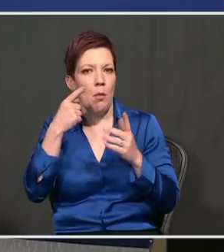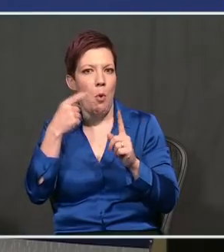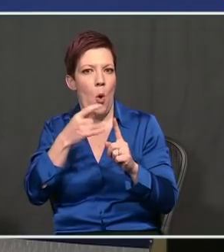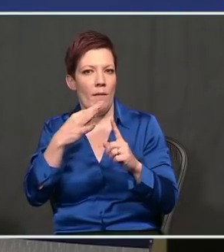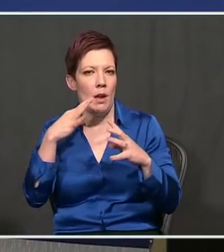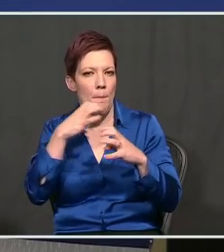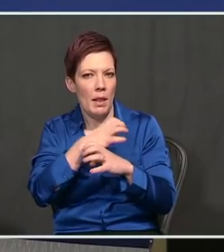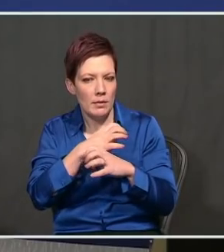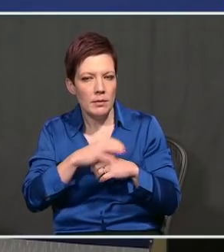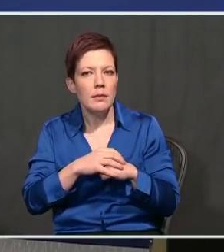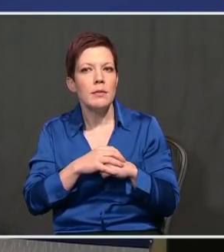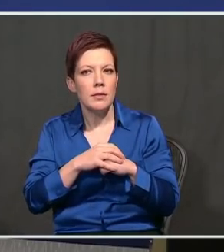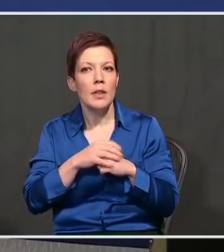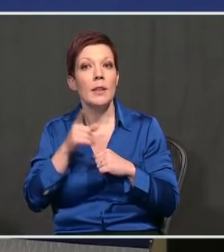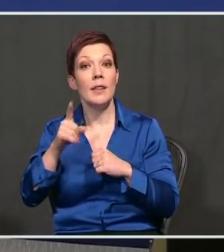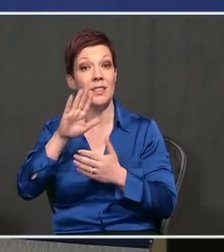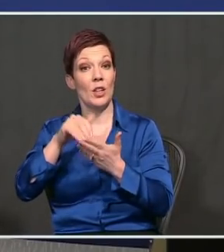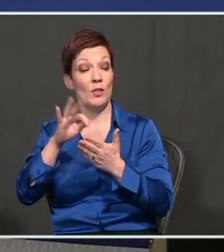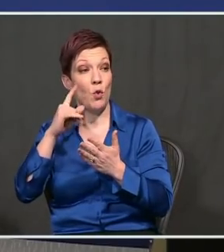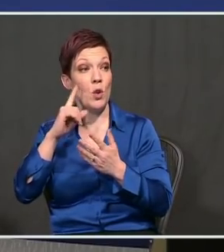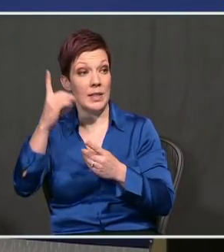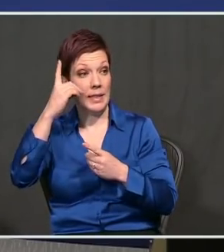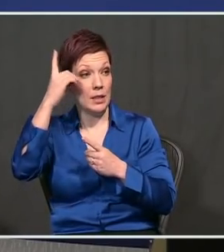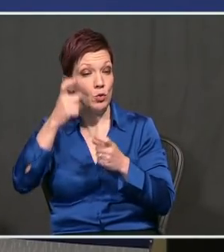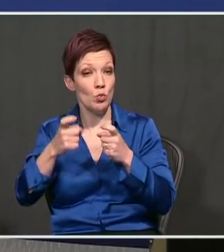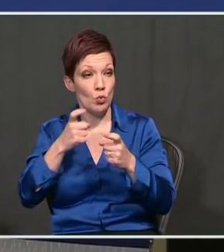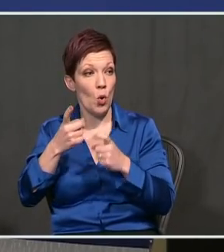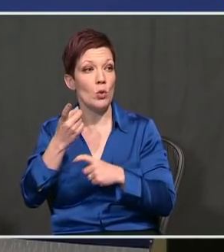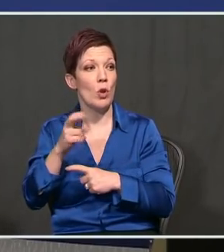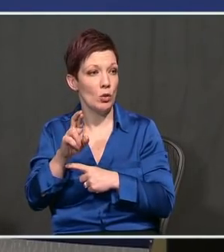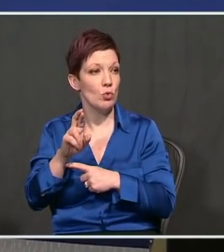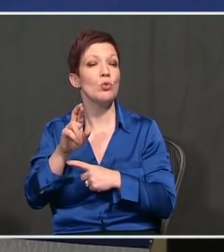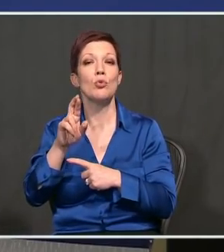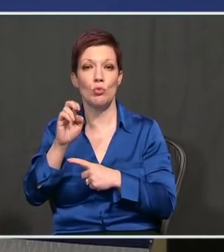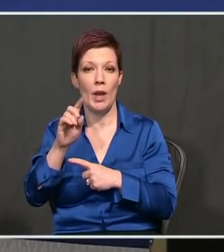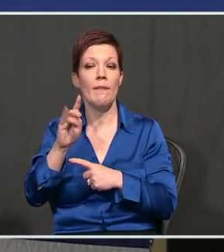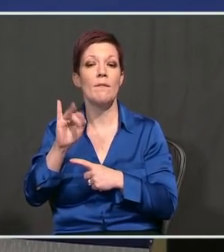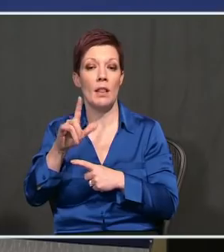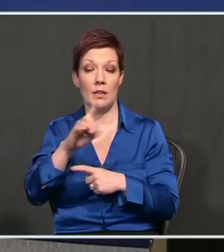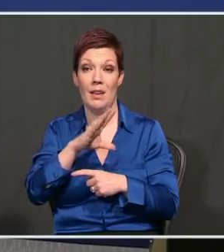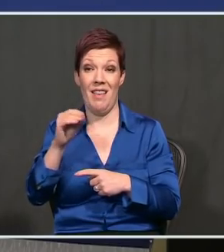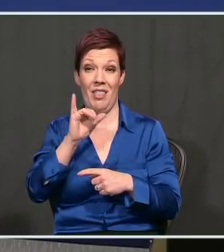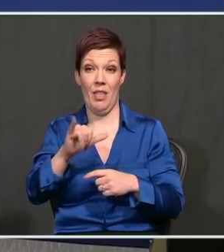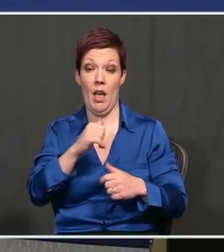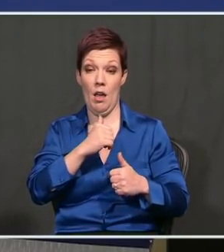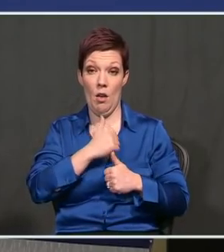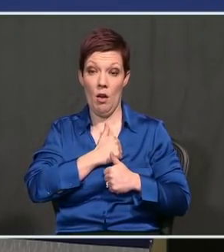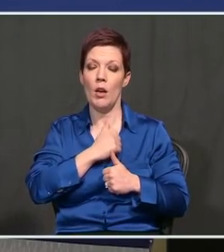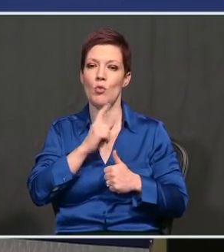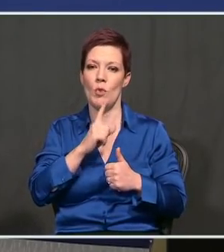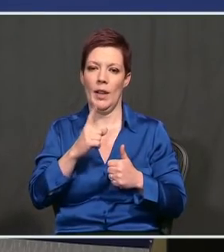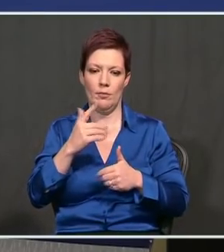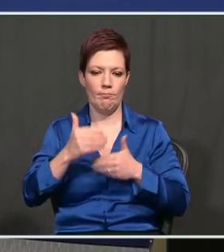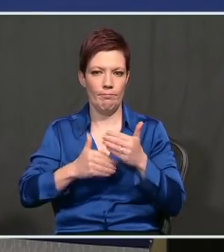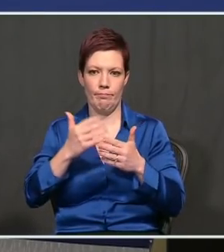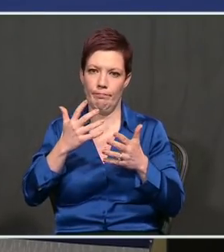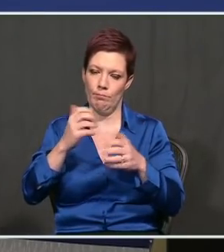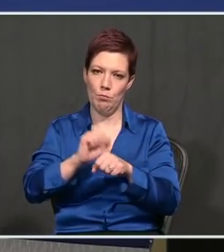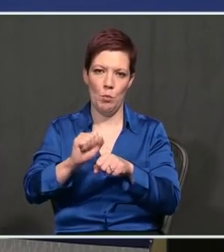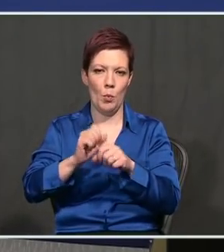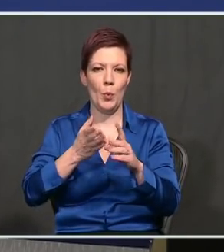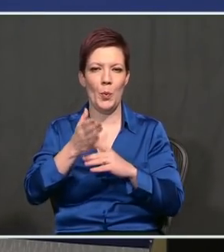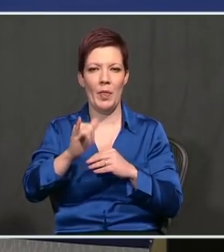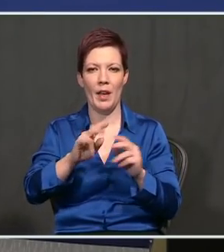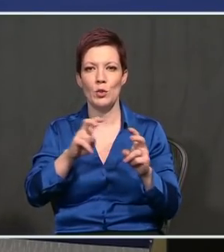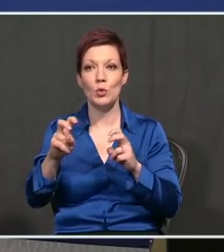along with the Centers for Disease Control and Dr. Redfield, are meticulously working through these issues. But it's best that Dr. Slowey and